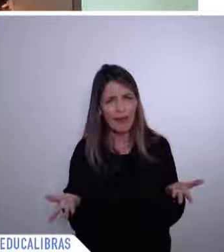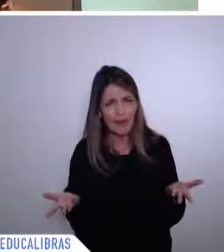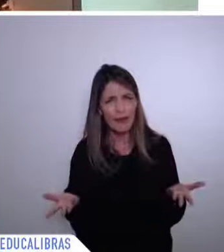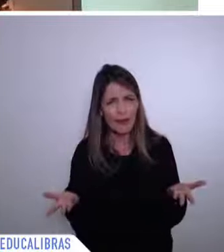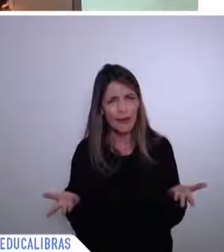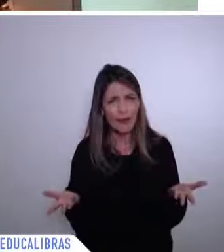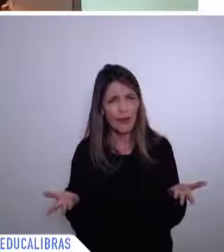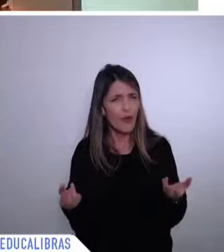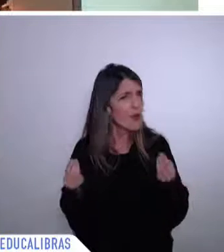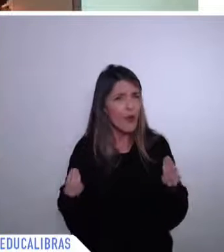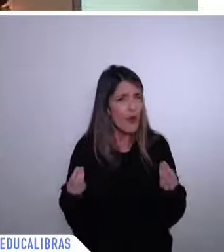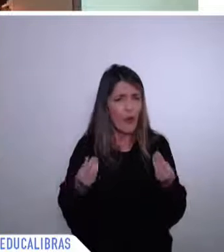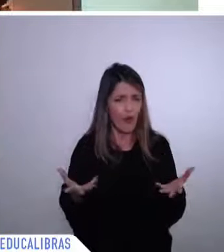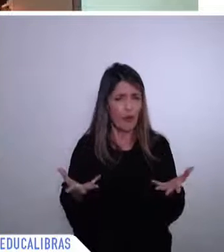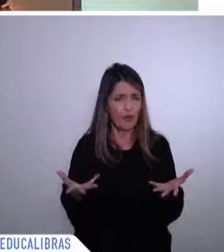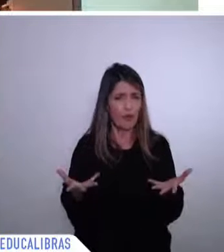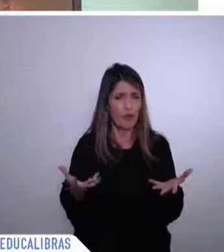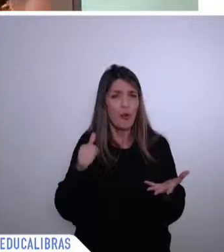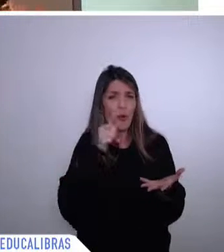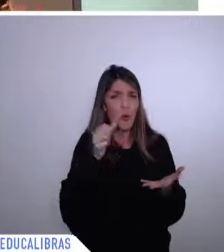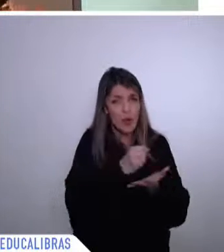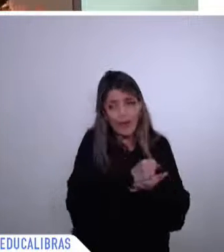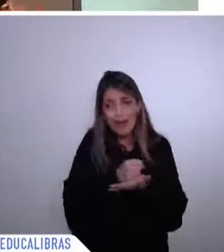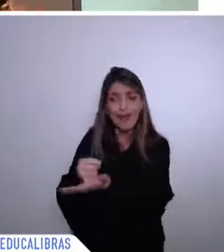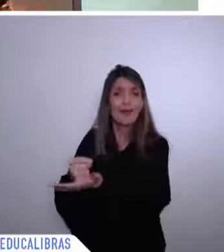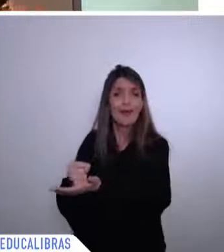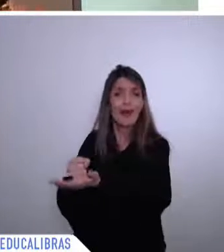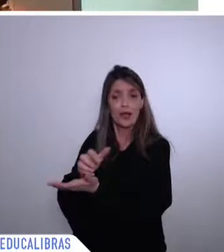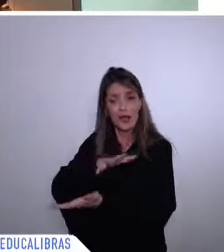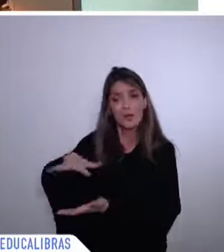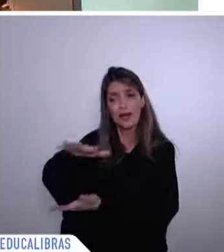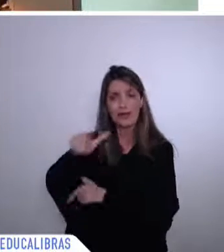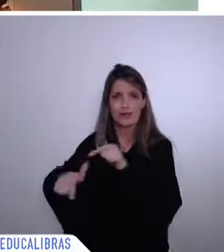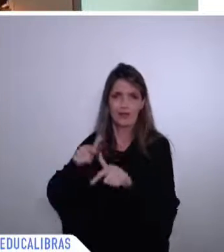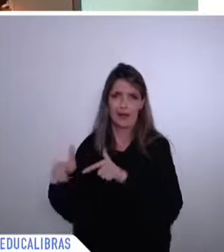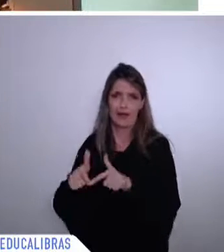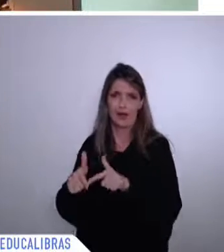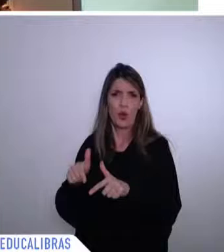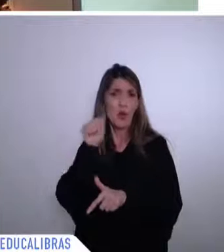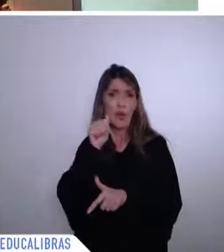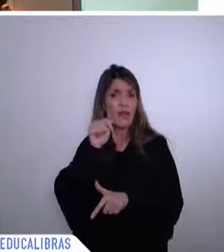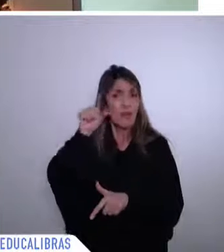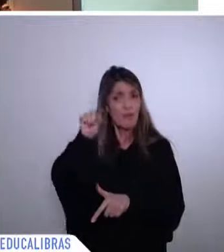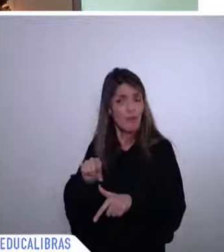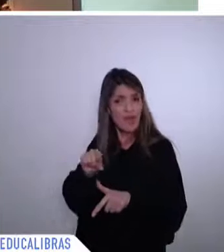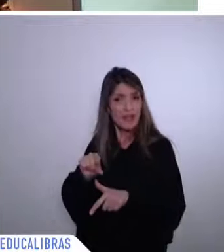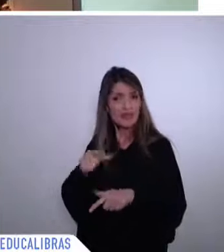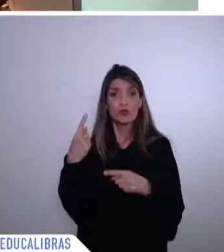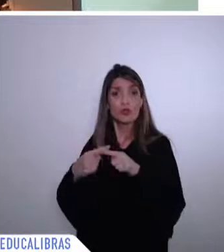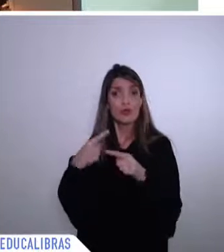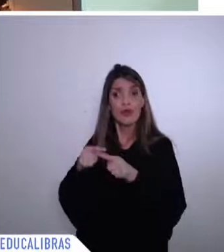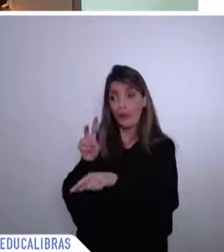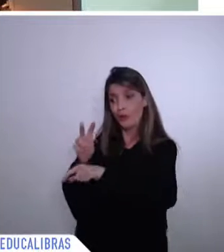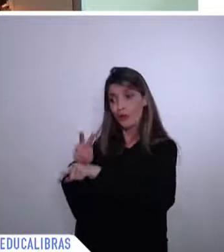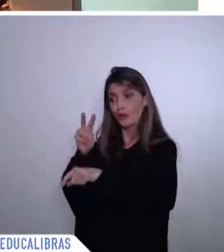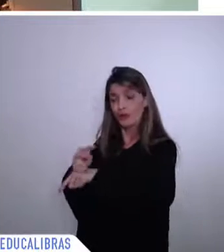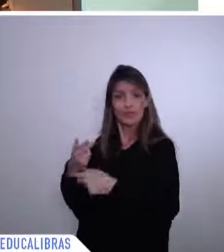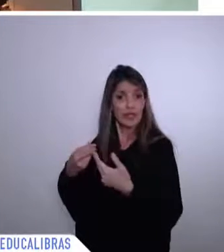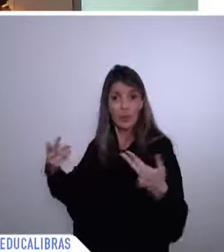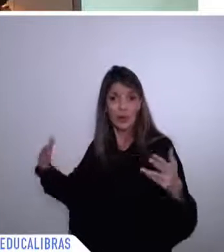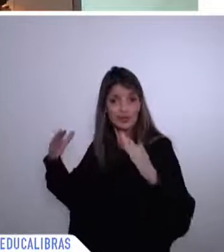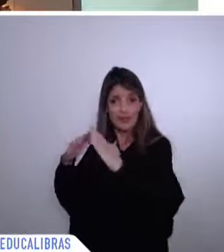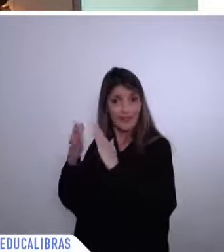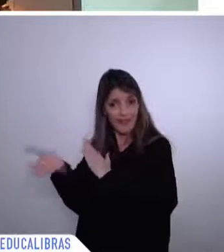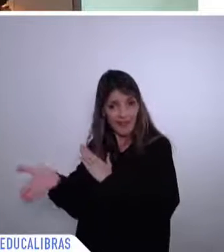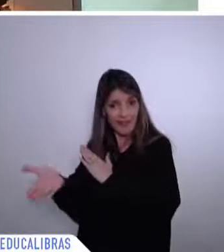And of course, this is bringing impact and in the workforce. Of course, they have a lower participant